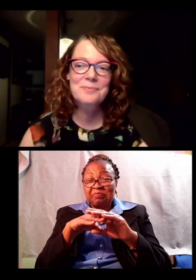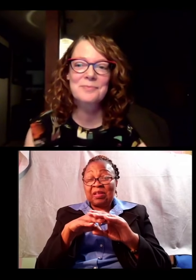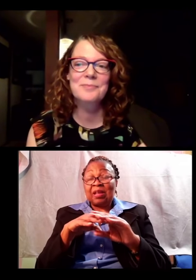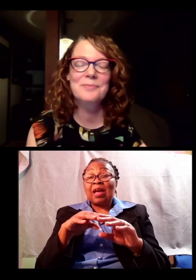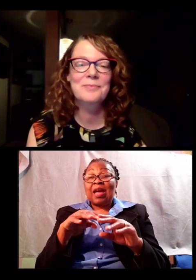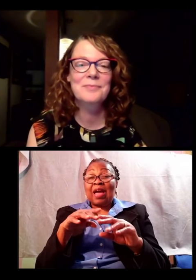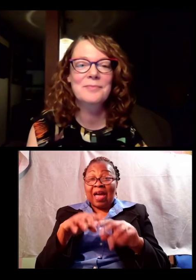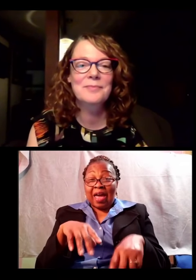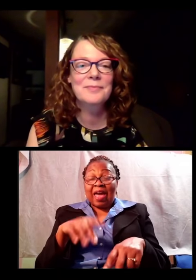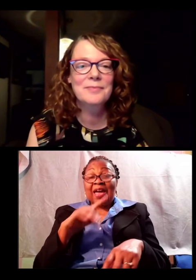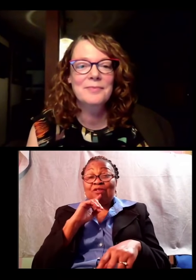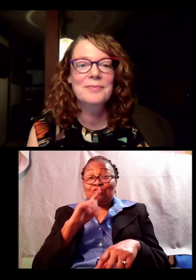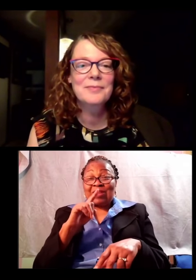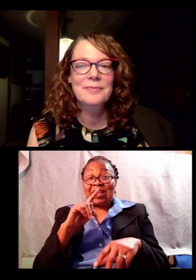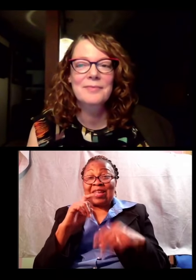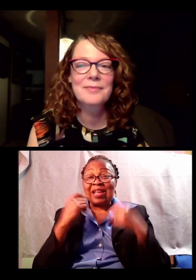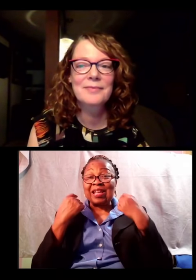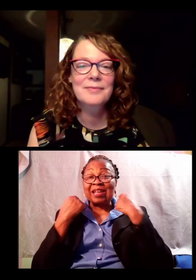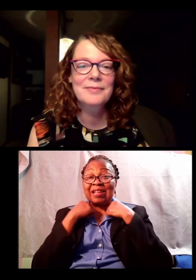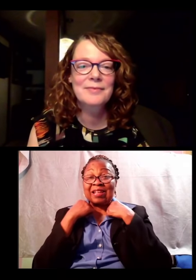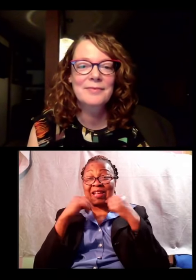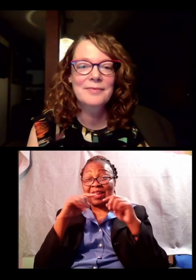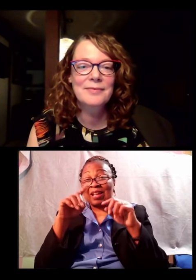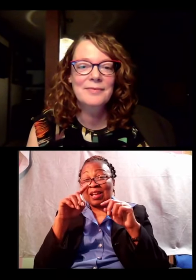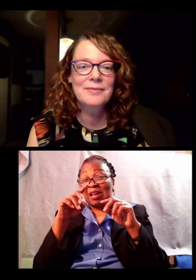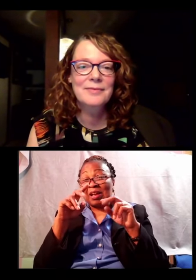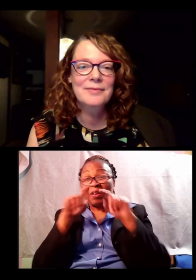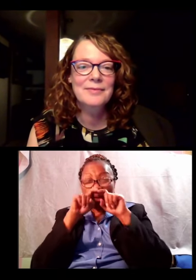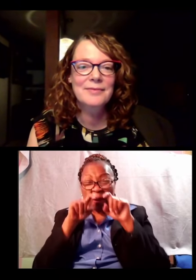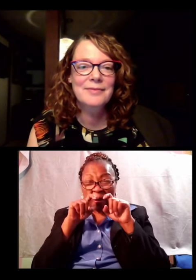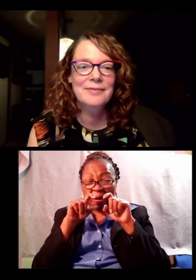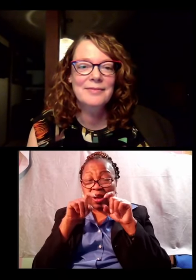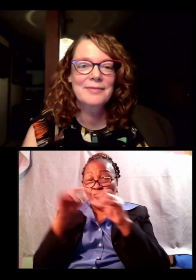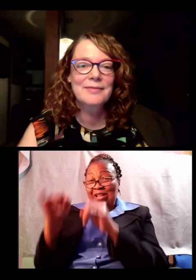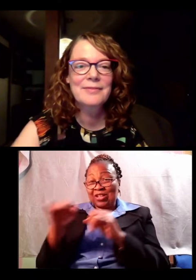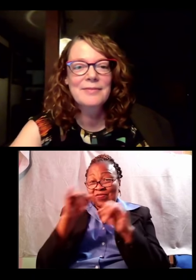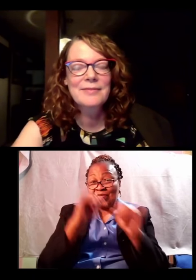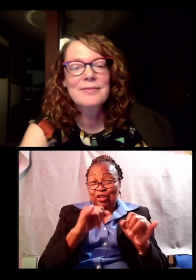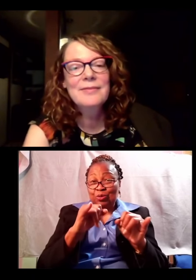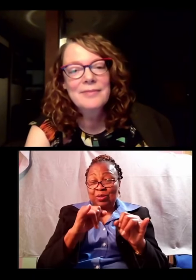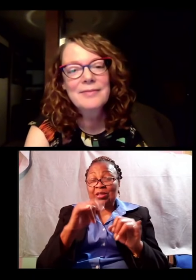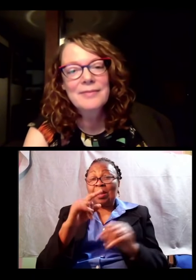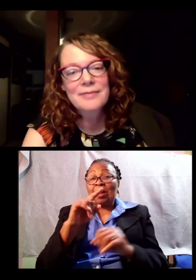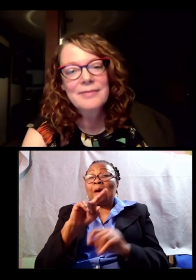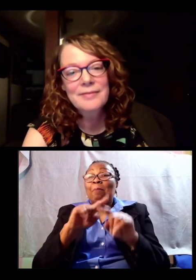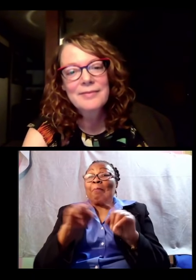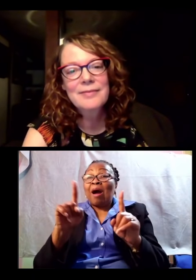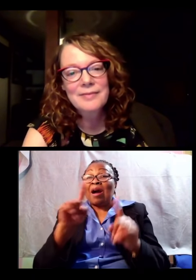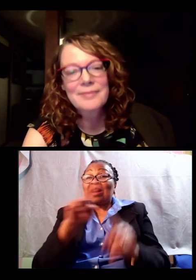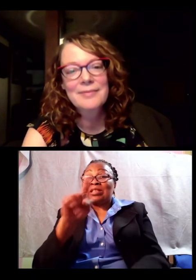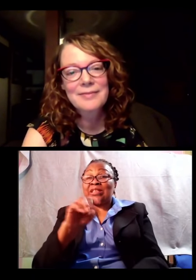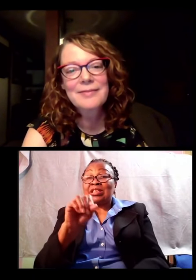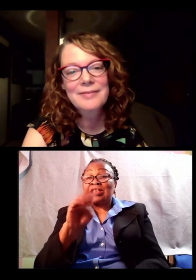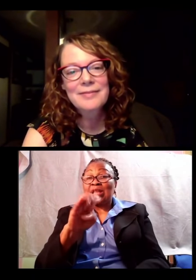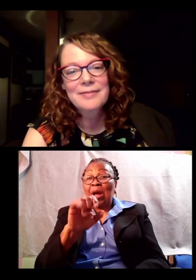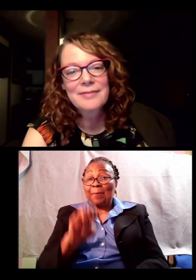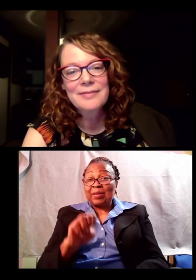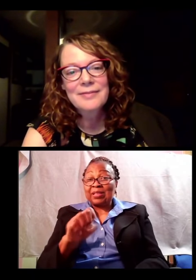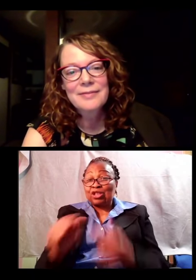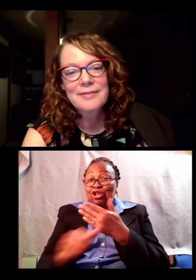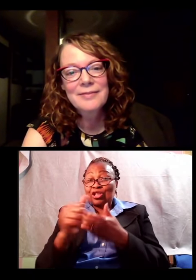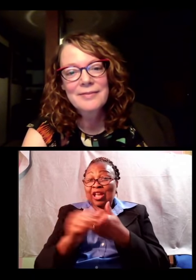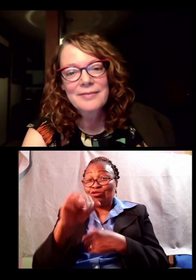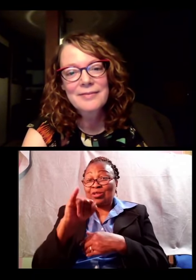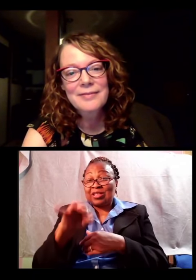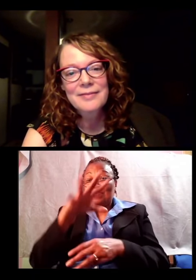vampires are individualists, but zombies are only dangerous if they're in a crowd. One of my